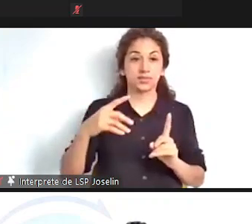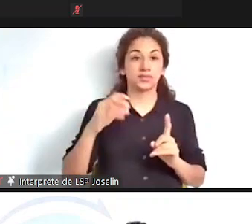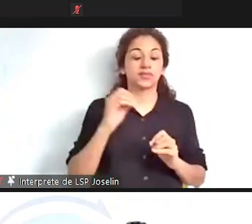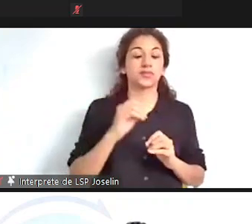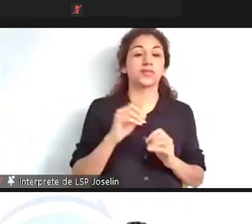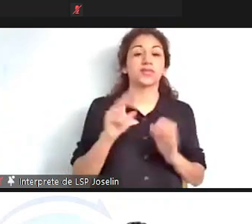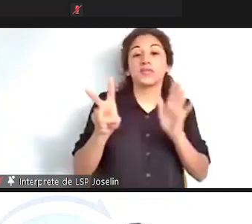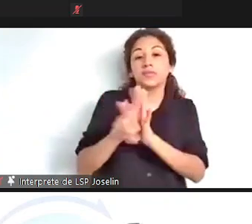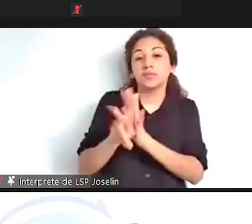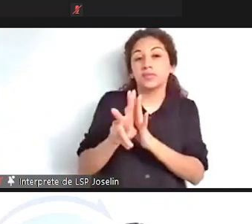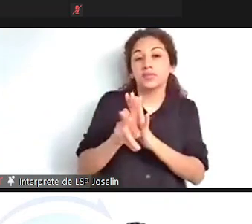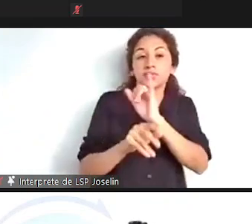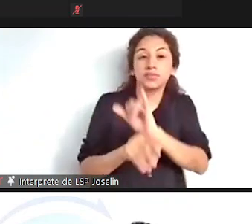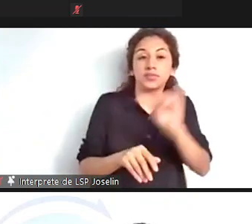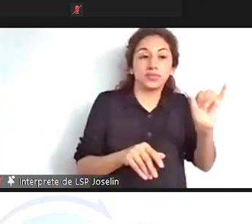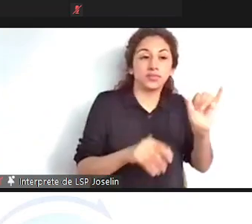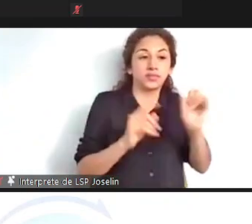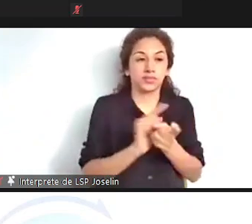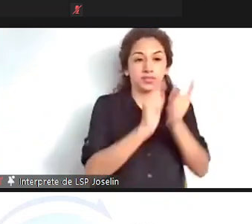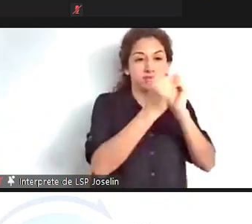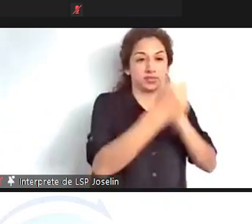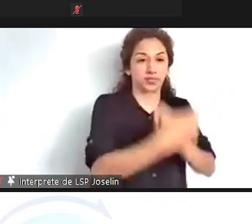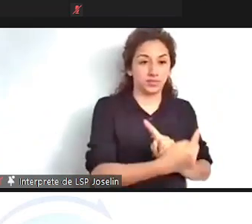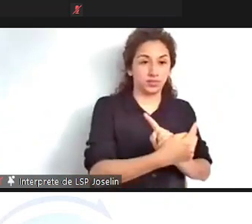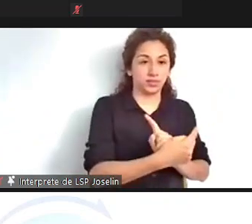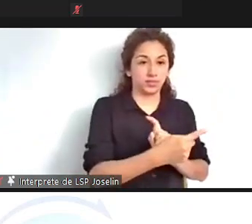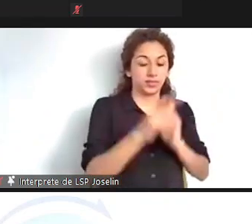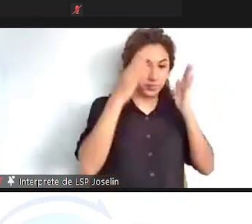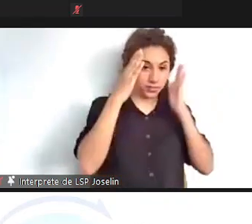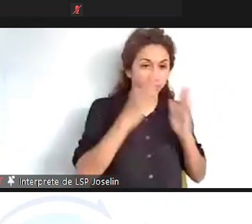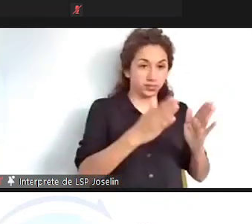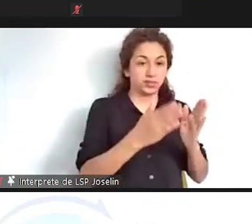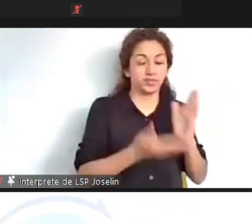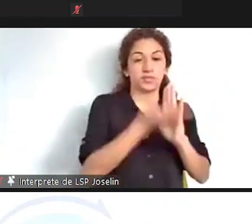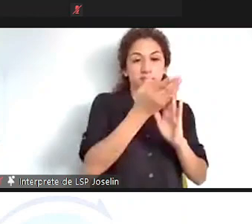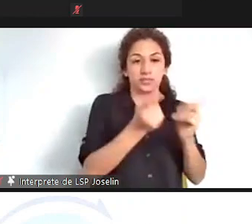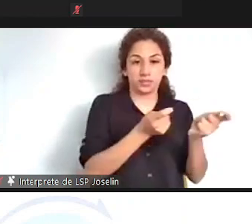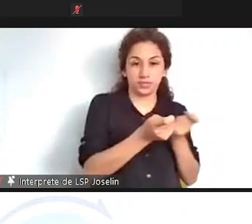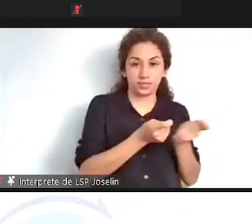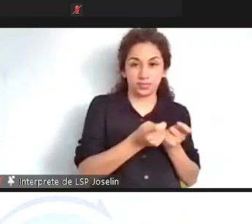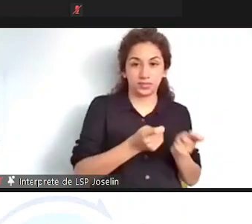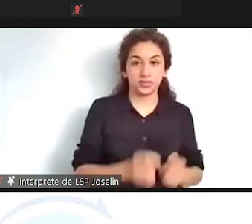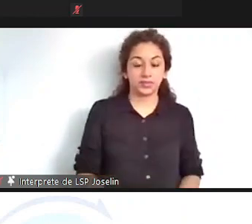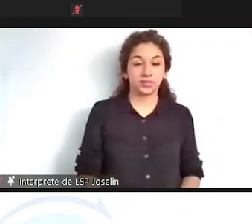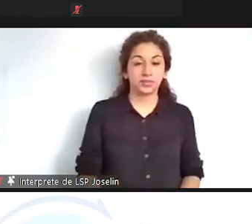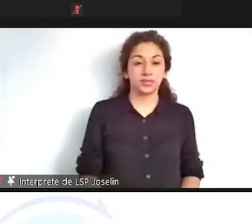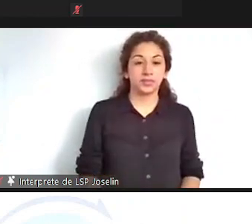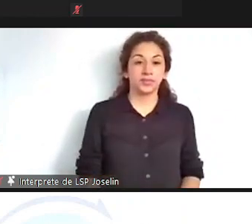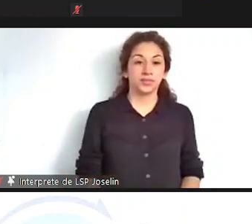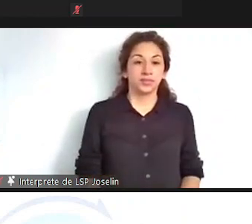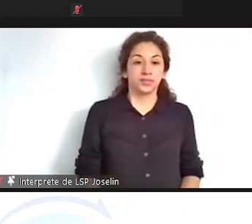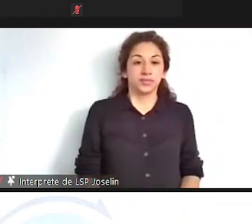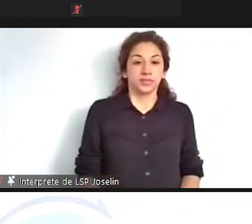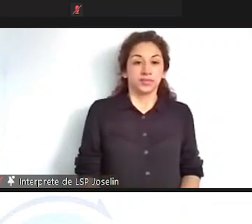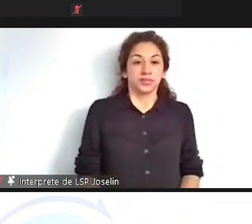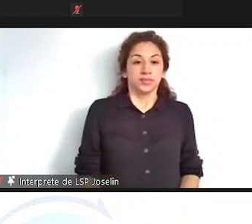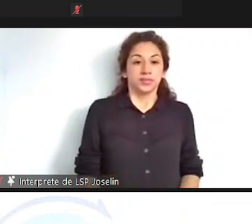complementary focus of what's come from voluntary that transition that's going to a more regulatory framework